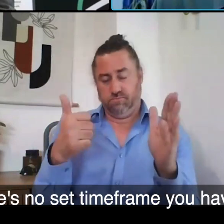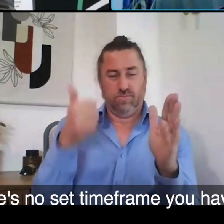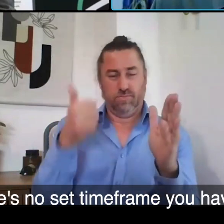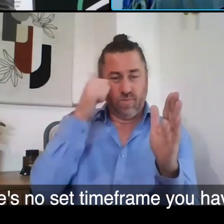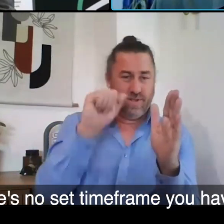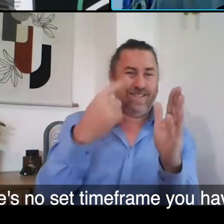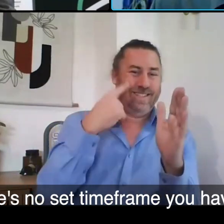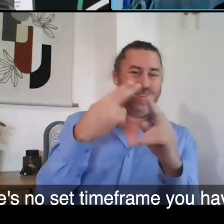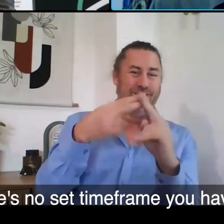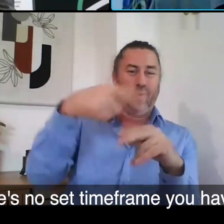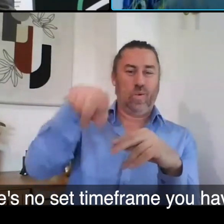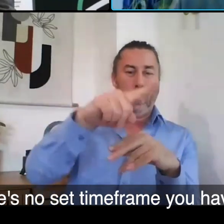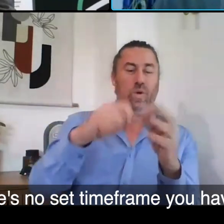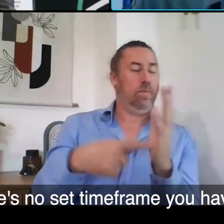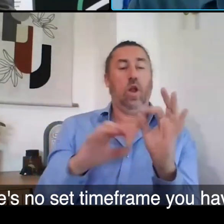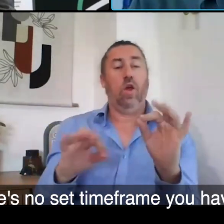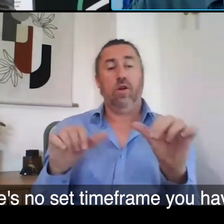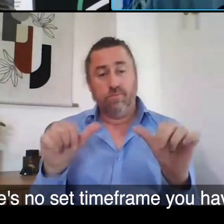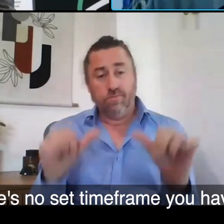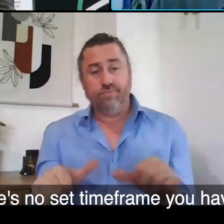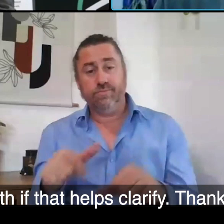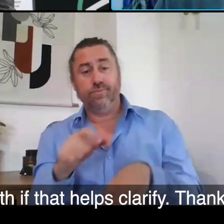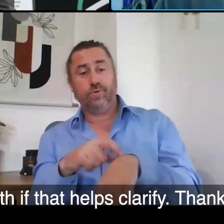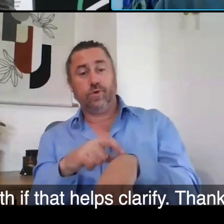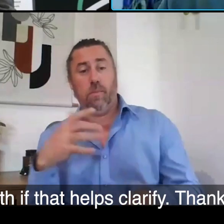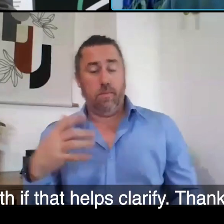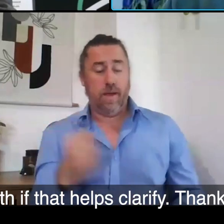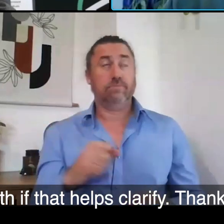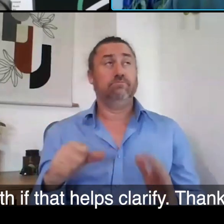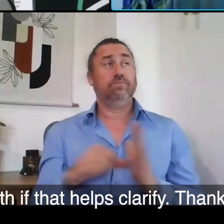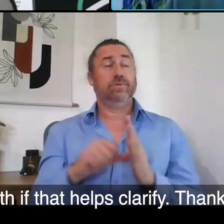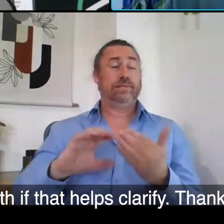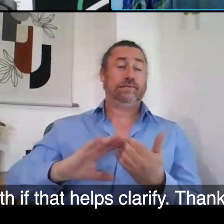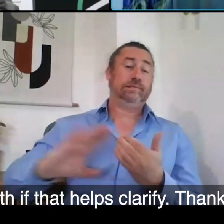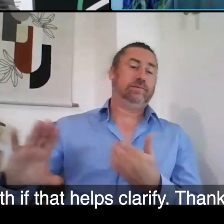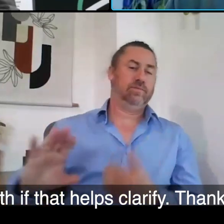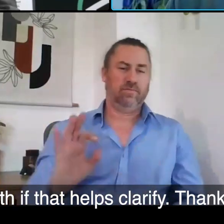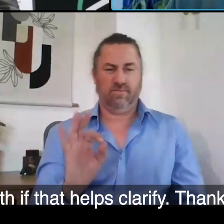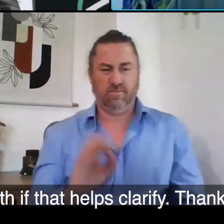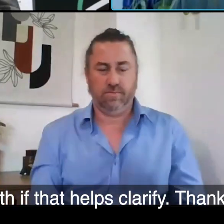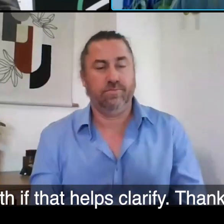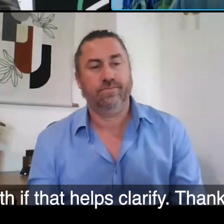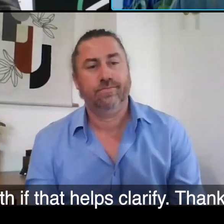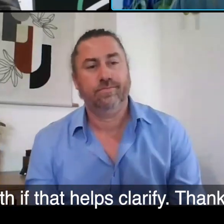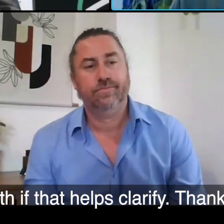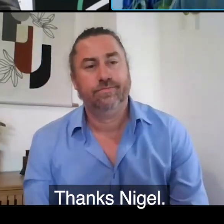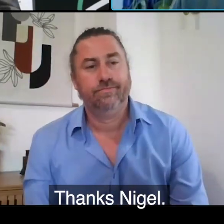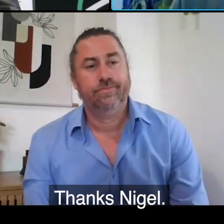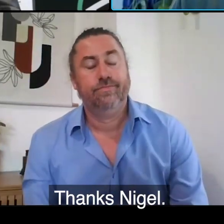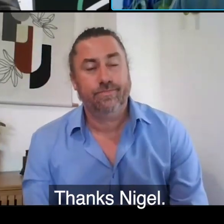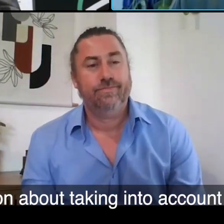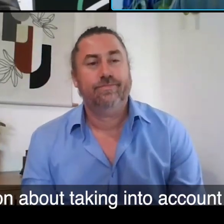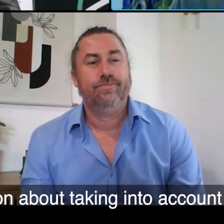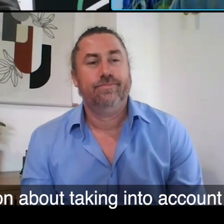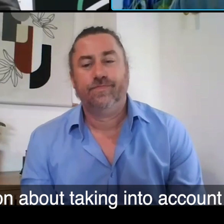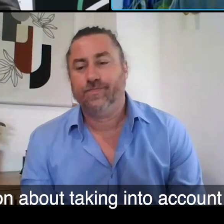logistics, but there's no set time frame. You have to be strict with that if that helps clarify. Thanks, Paul. Thanks, Nigel.